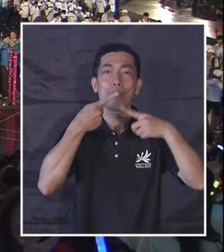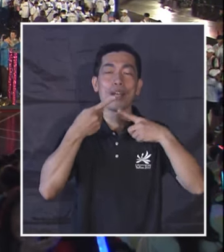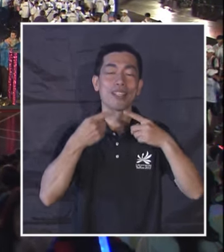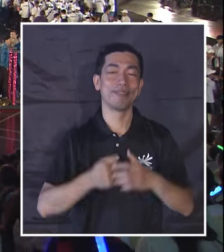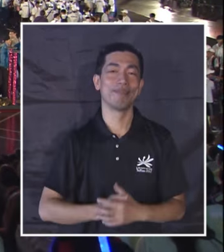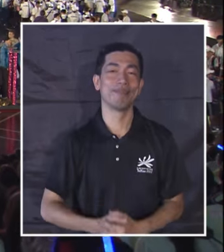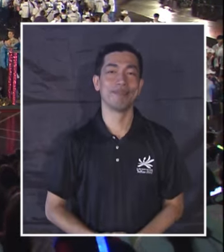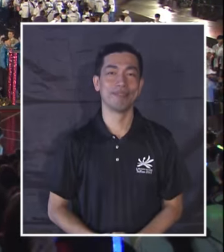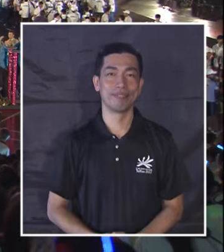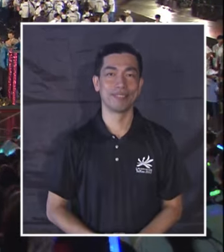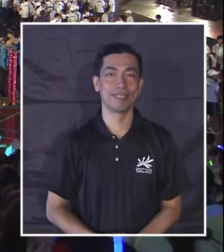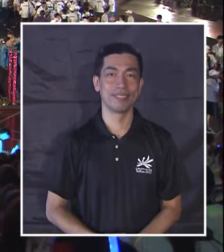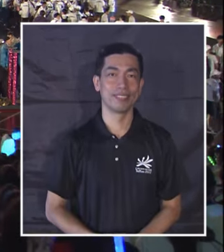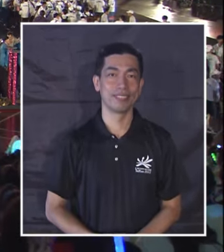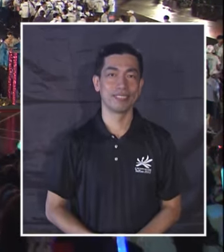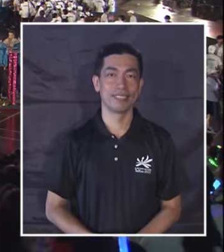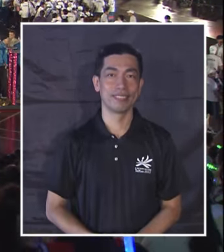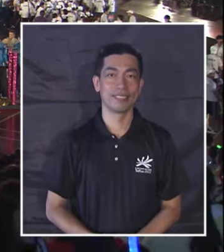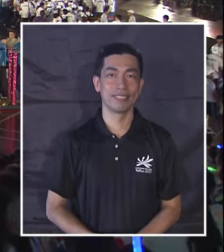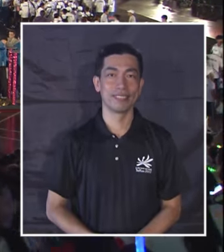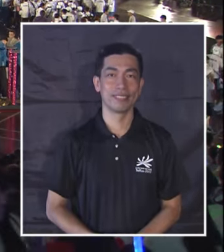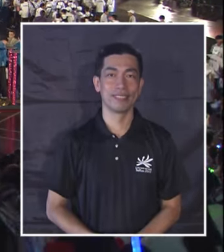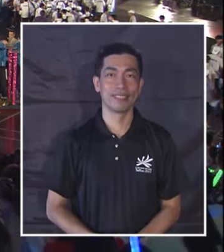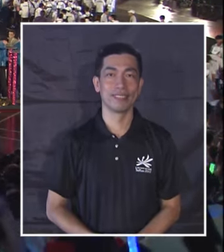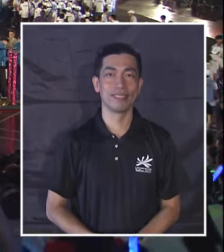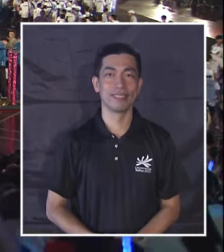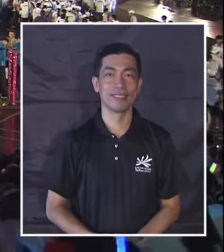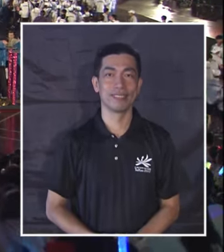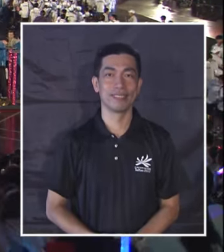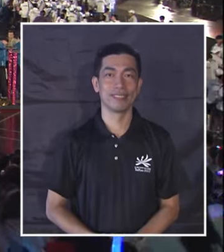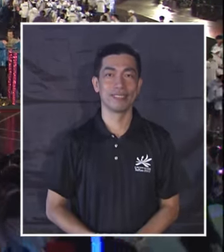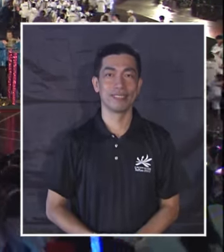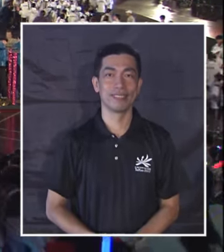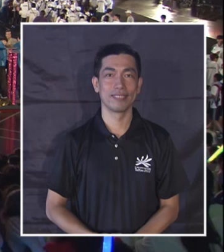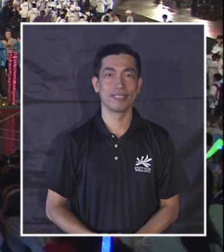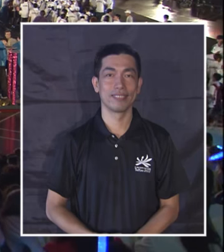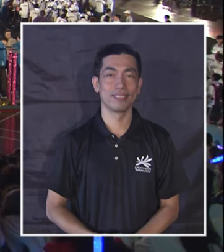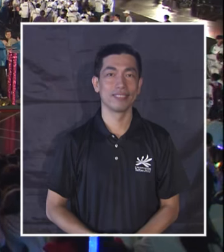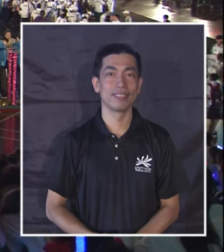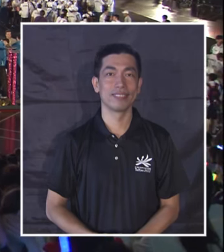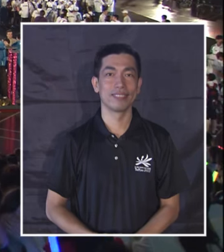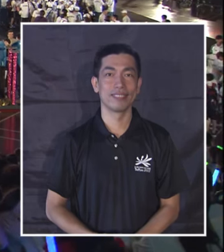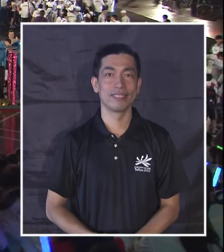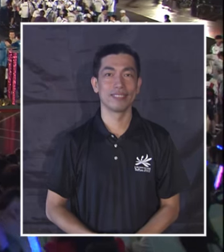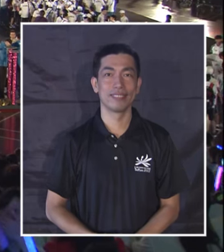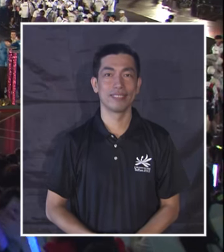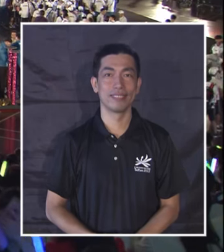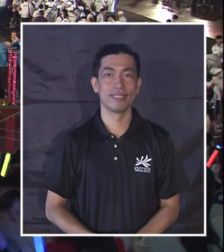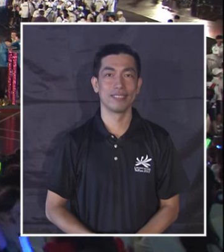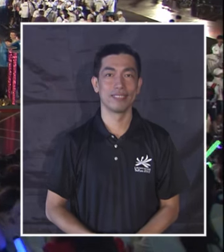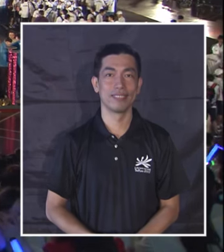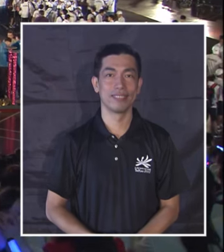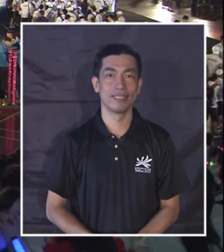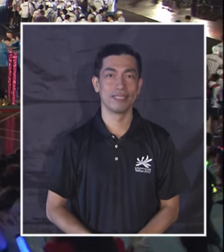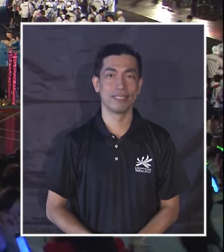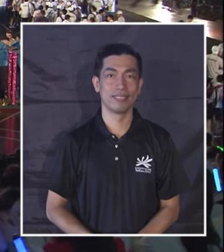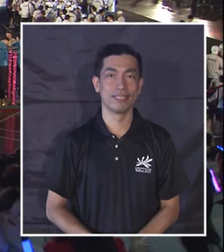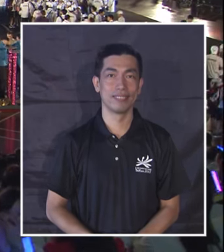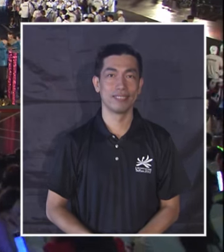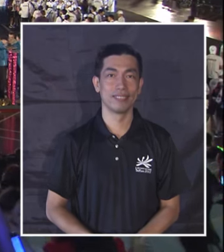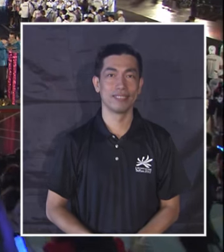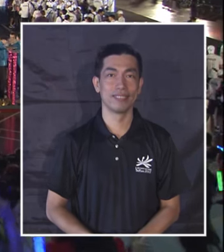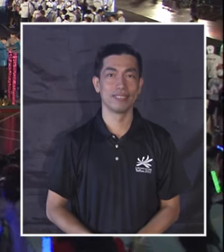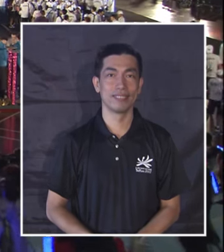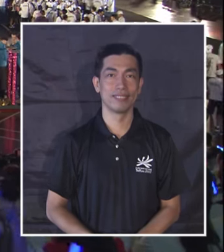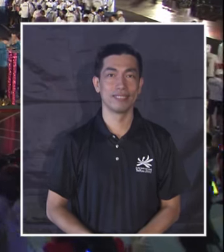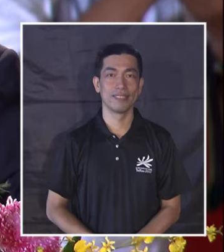of Education, ladies and gentlemen, and most importantly, all the athletes, good evening.